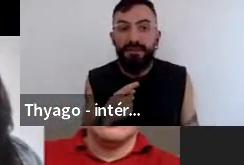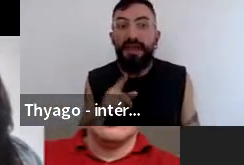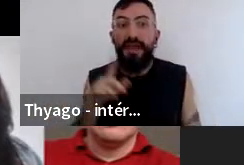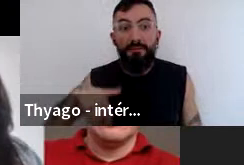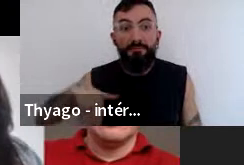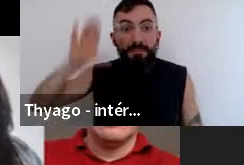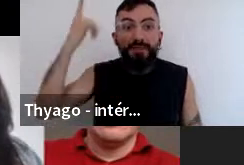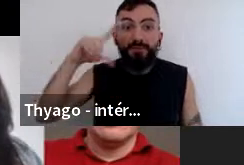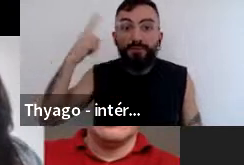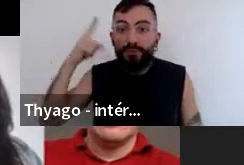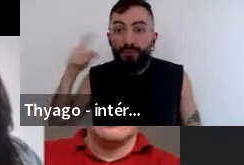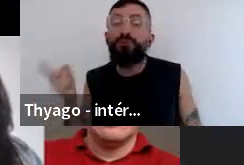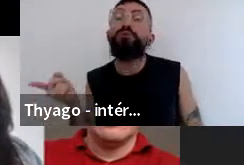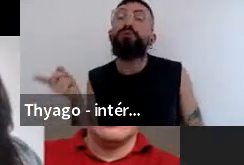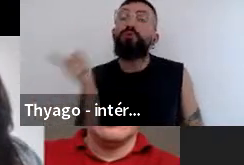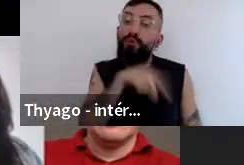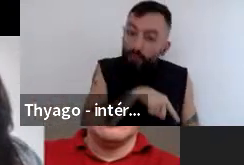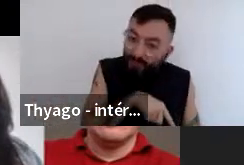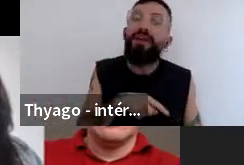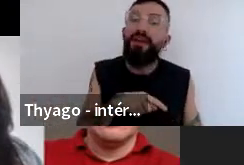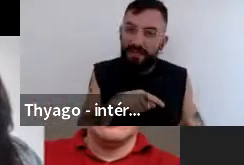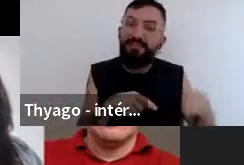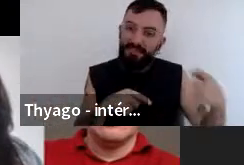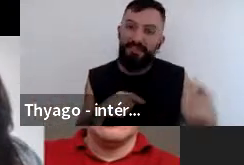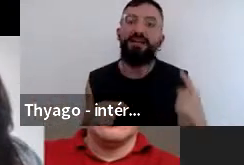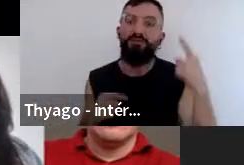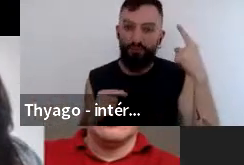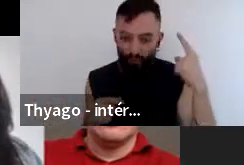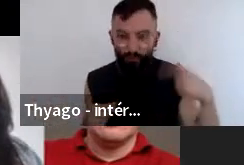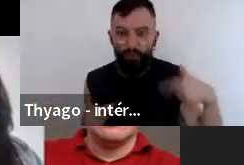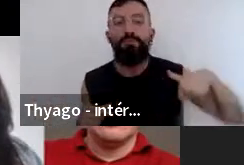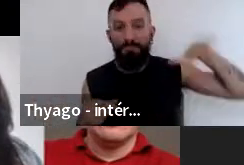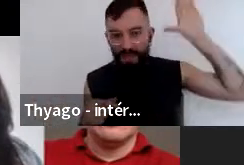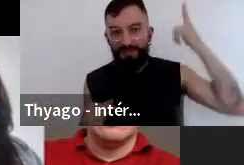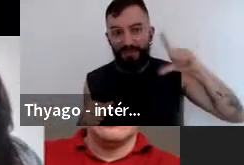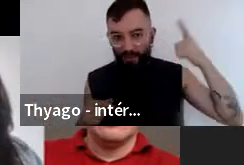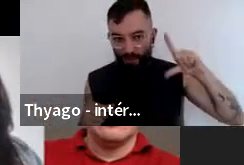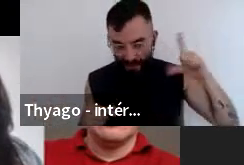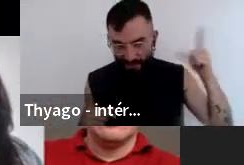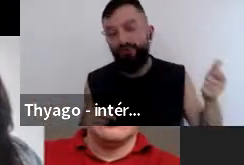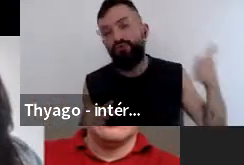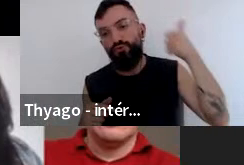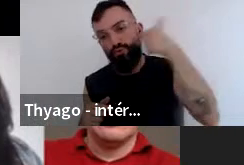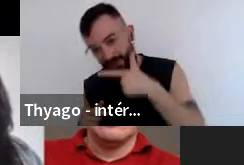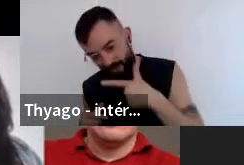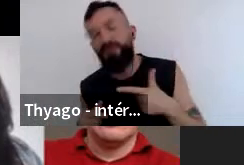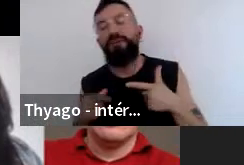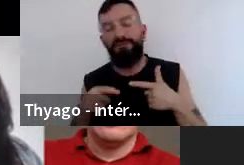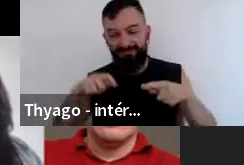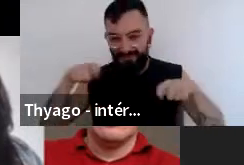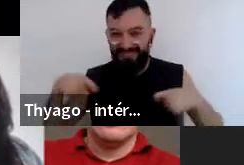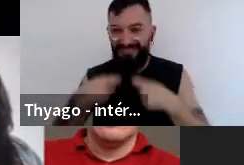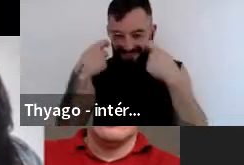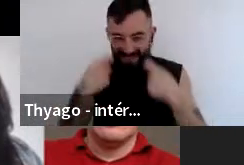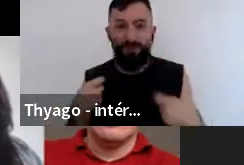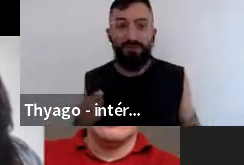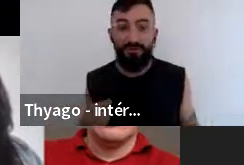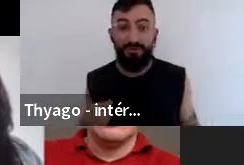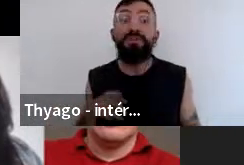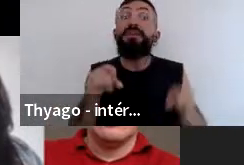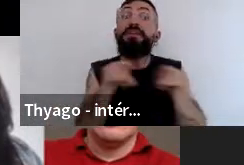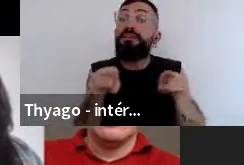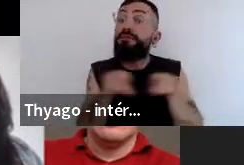data set. So for both signs that have no influence from